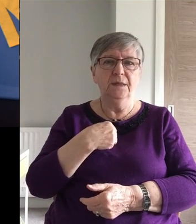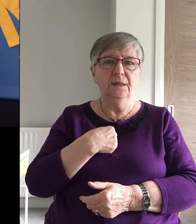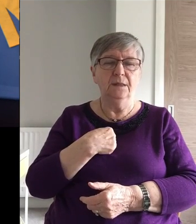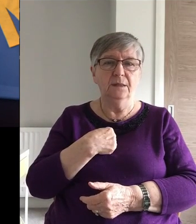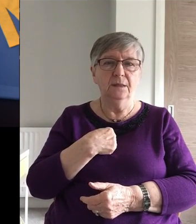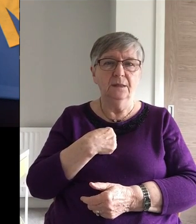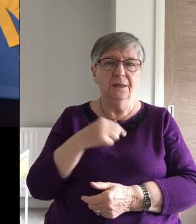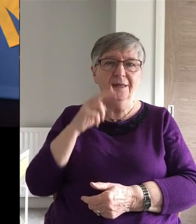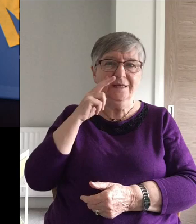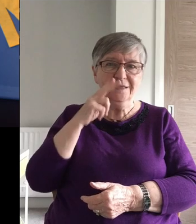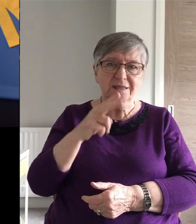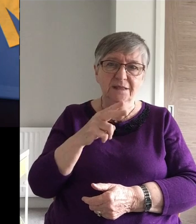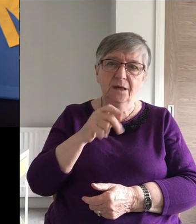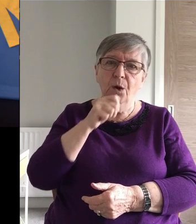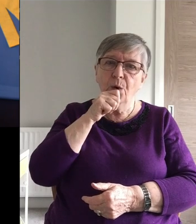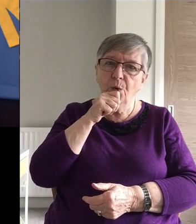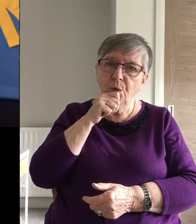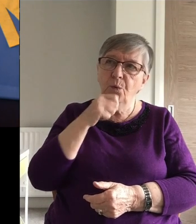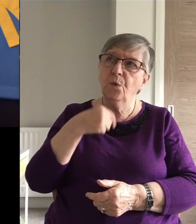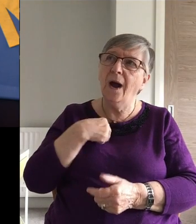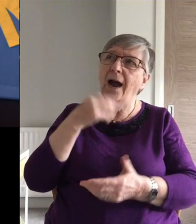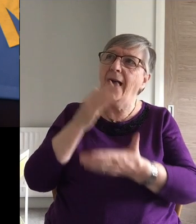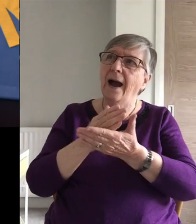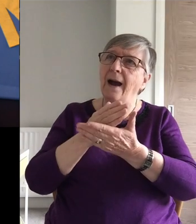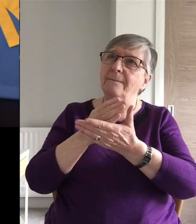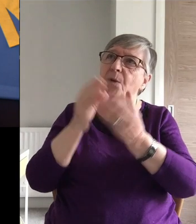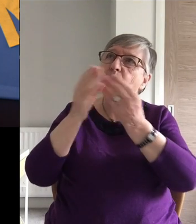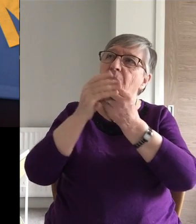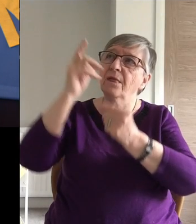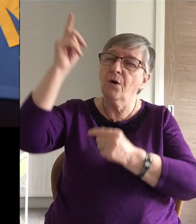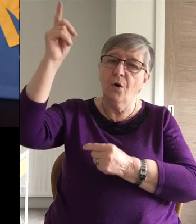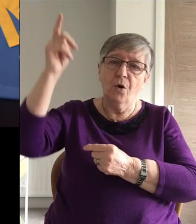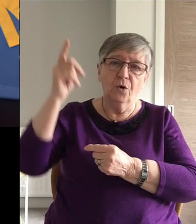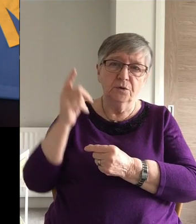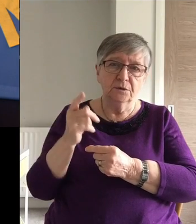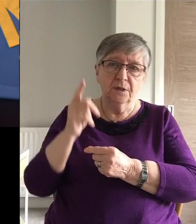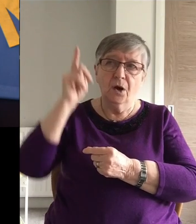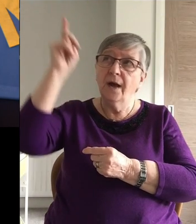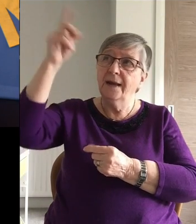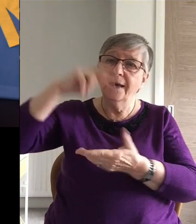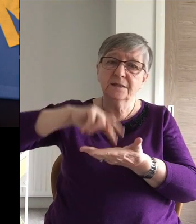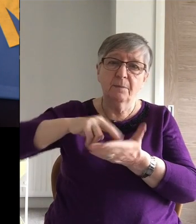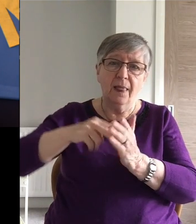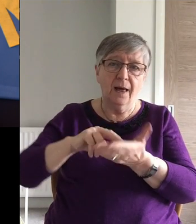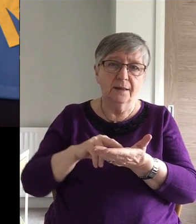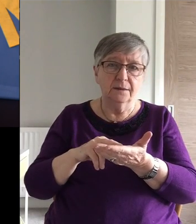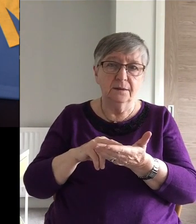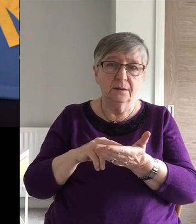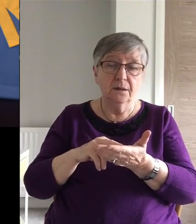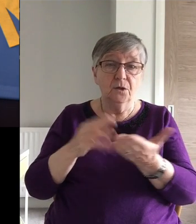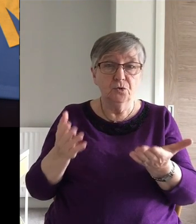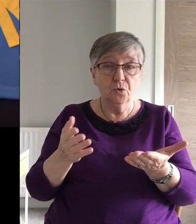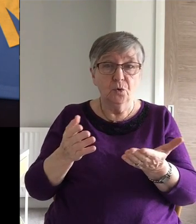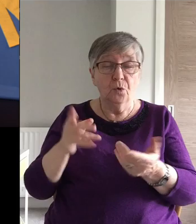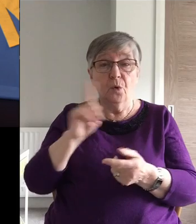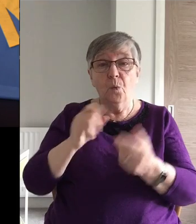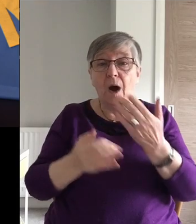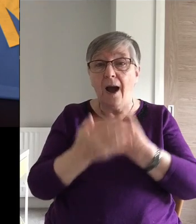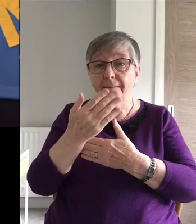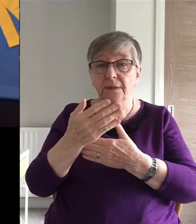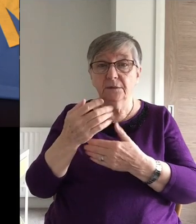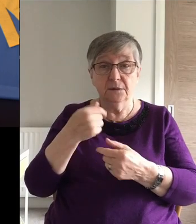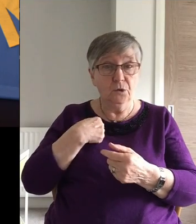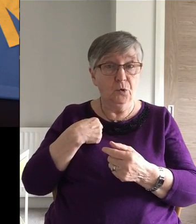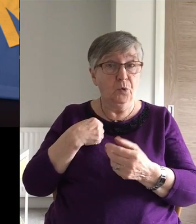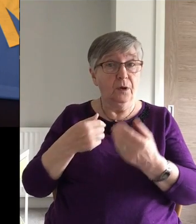and see who we are in God's calling and in God's purposes. Hence the outcome, verse 12, is not that you